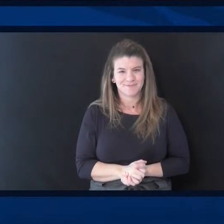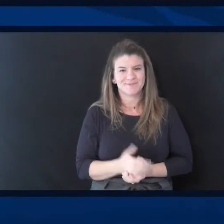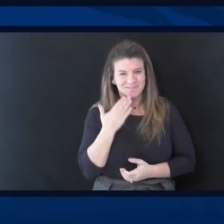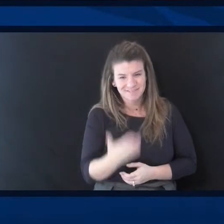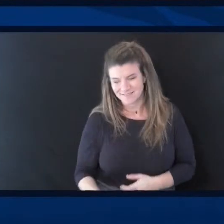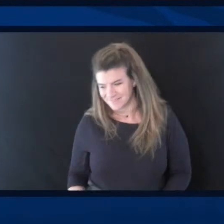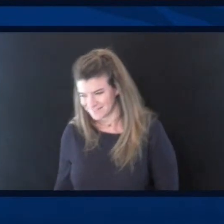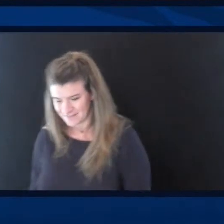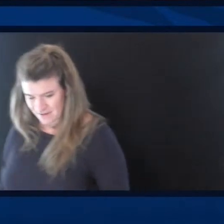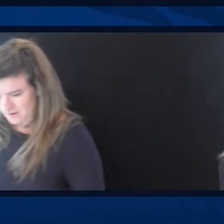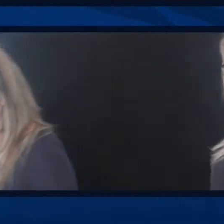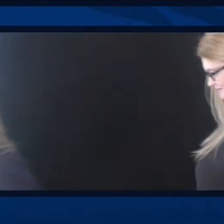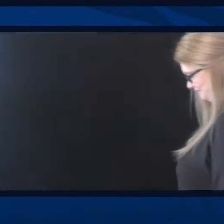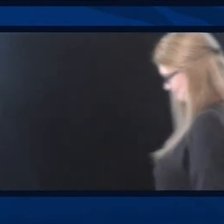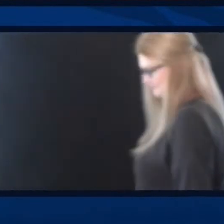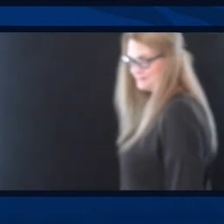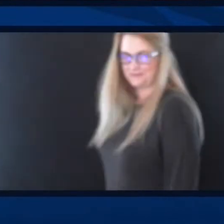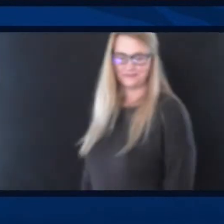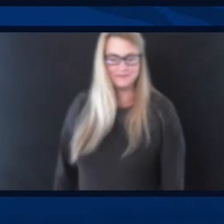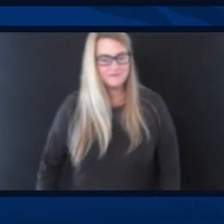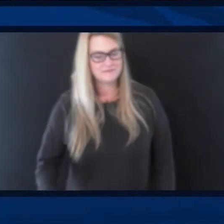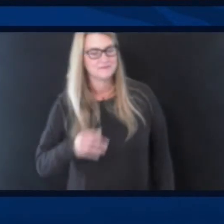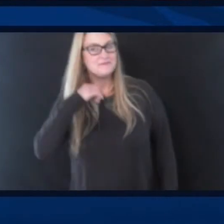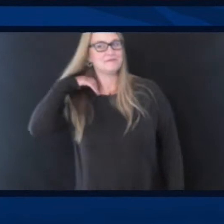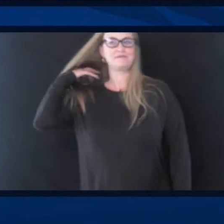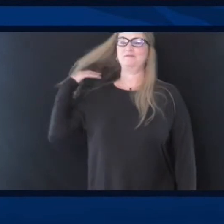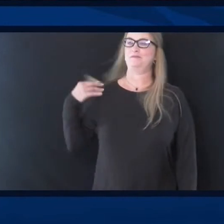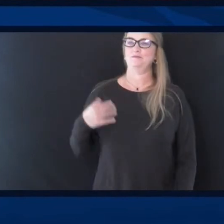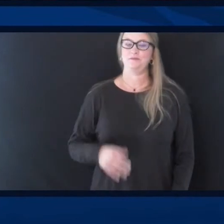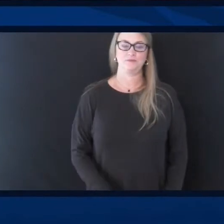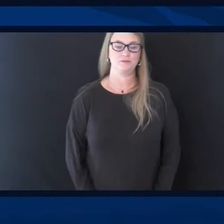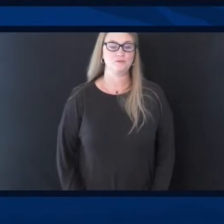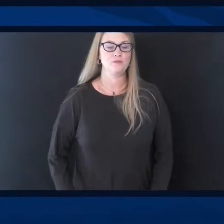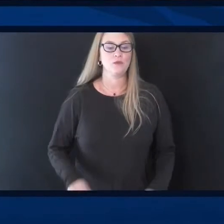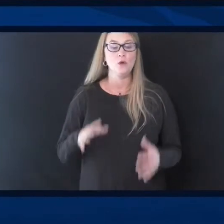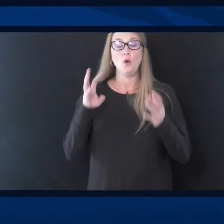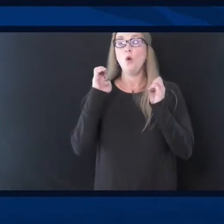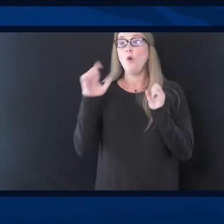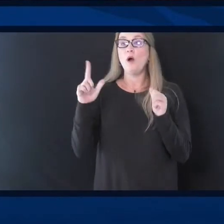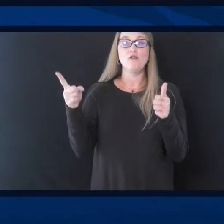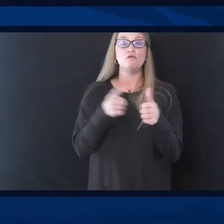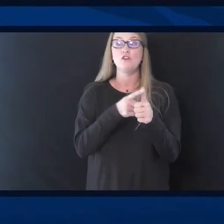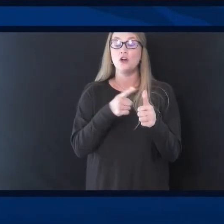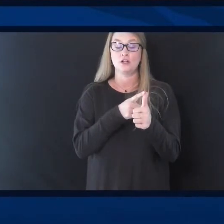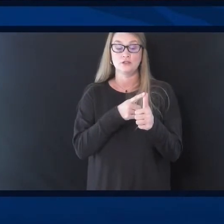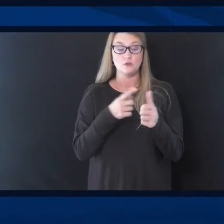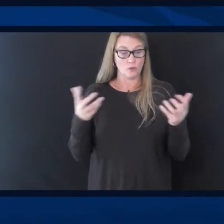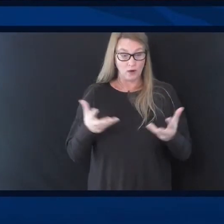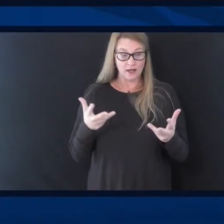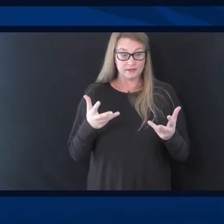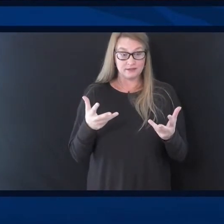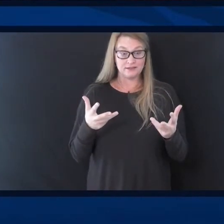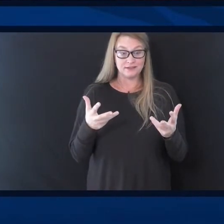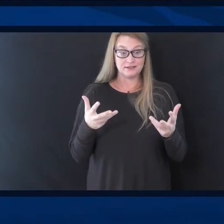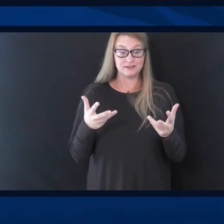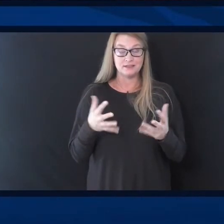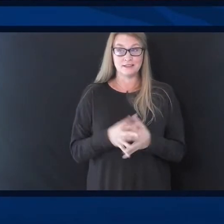All right, thank you. Governor, I'll turn it back to you. Well, first and foremost,